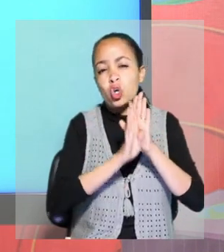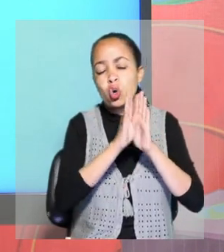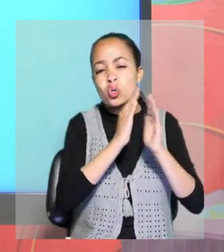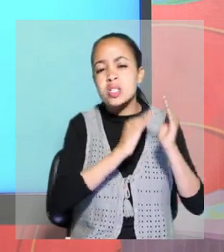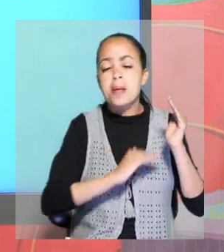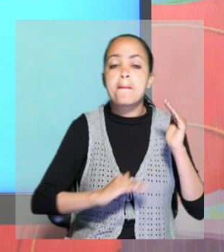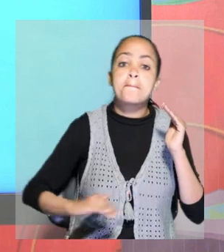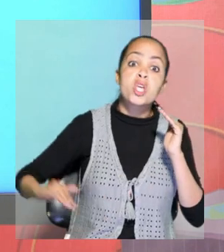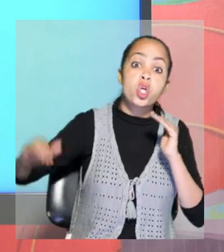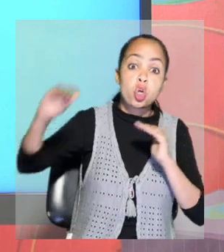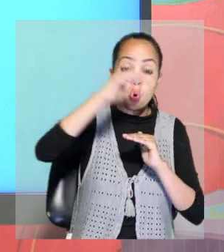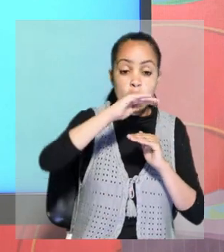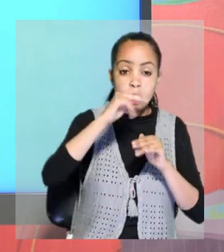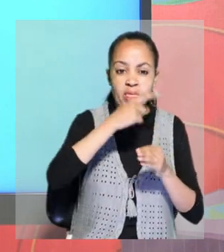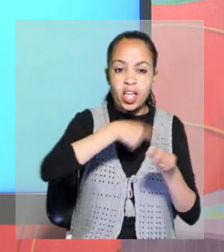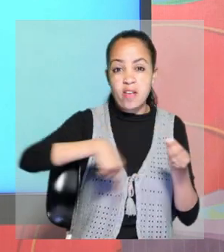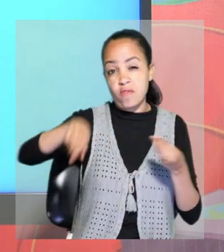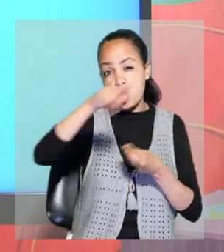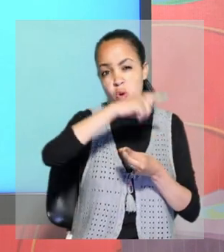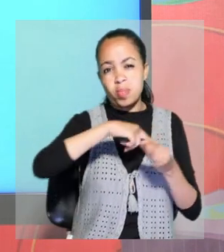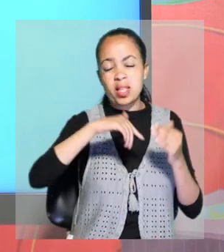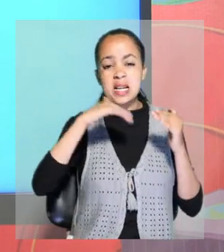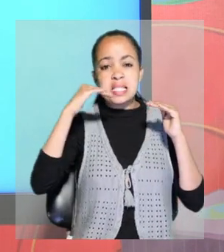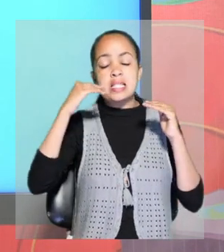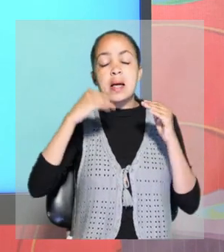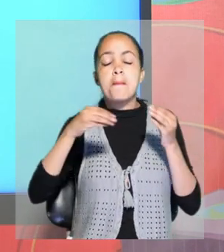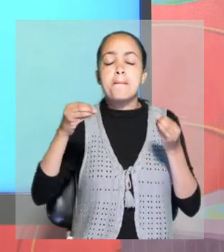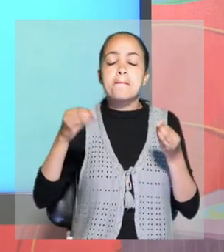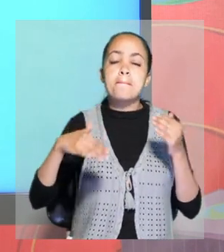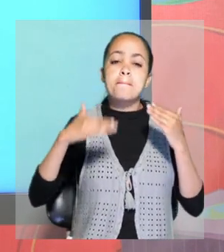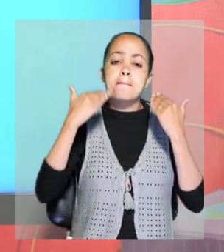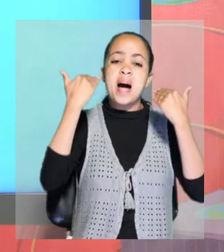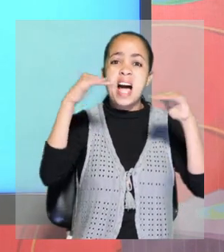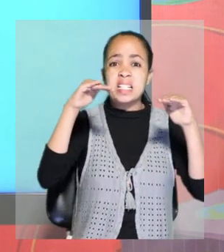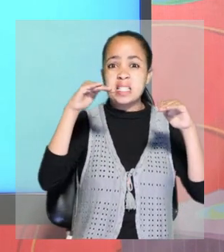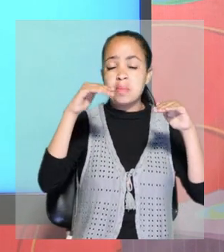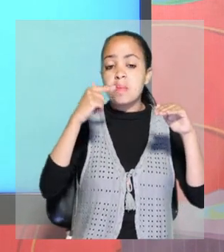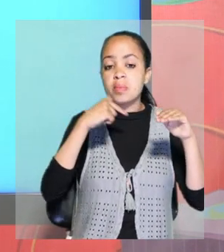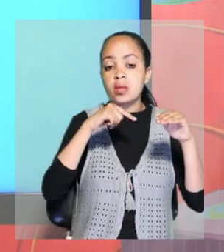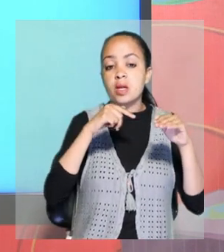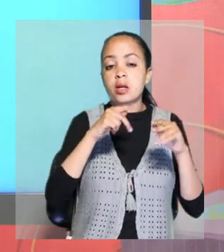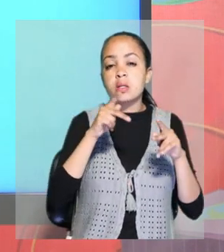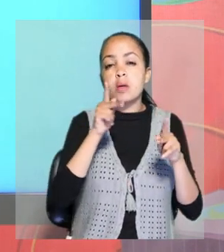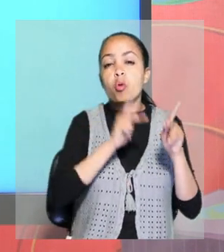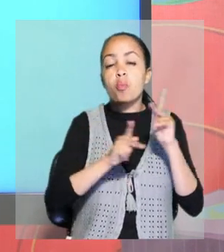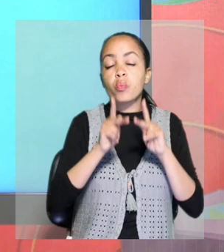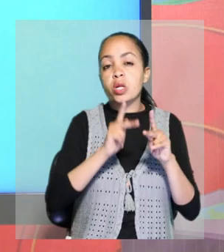beyond the environmental resource. There is a maximum until which population can be properly grow.